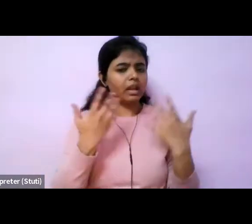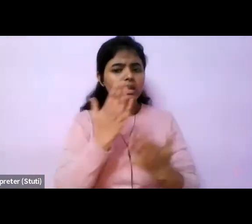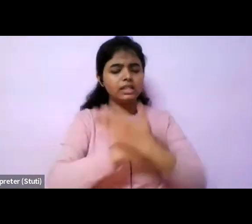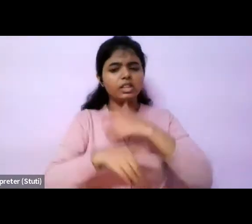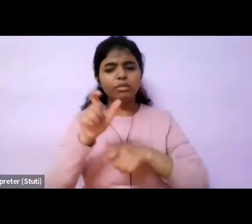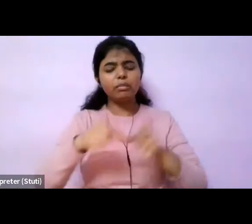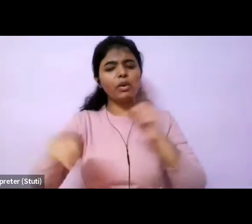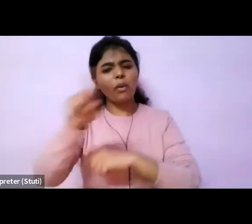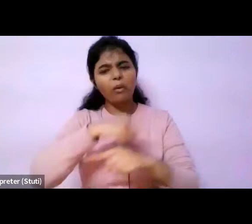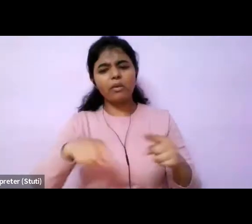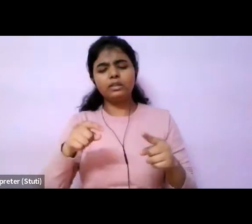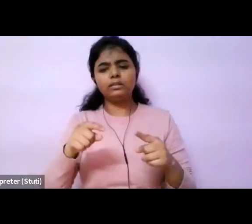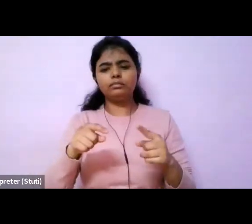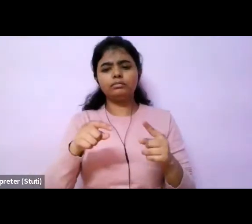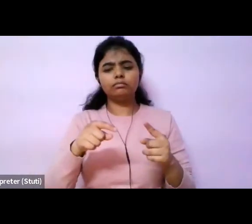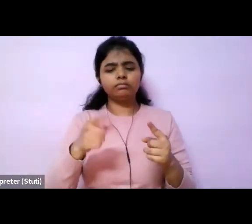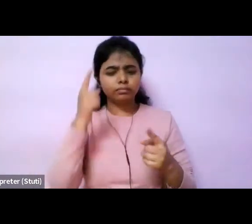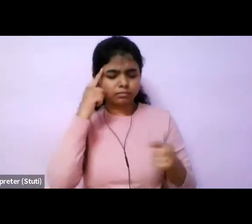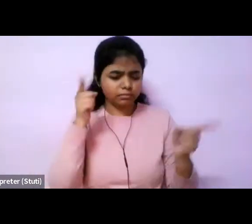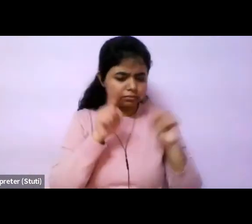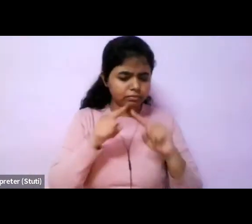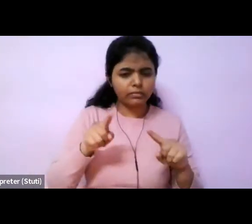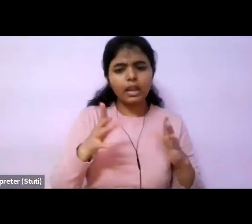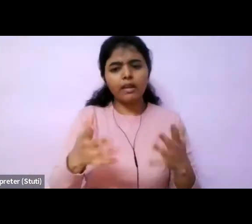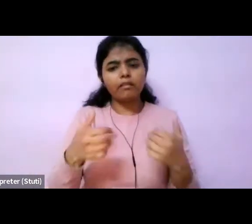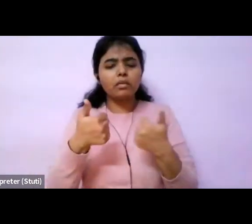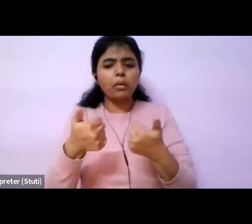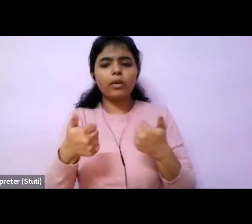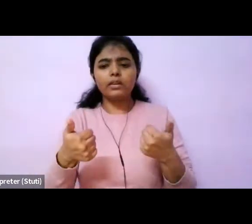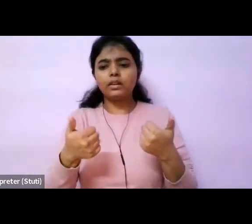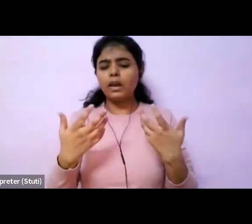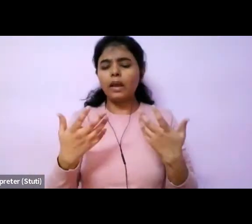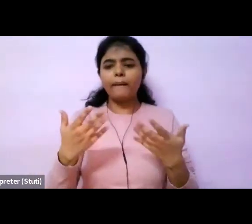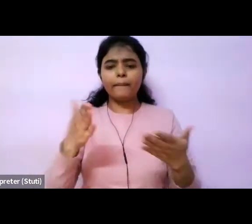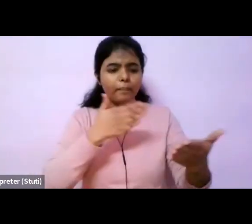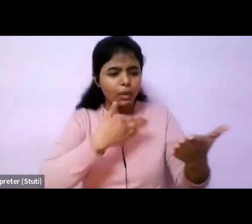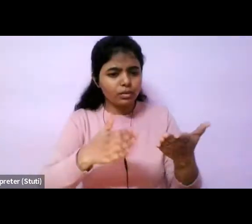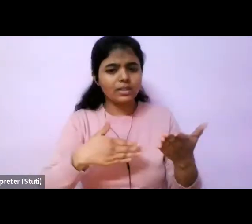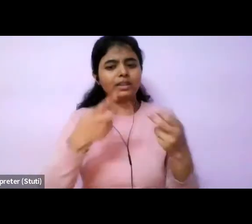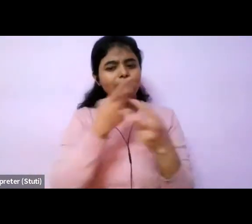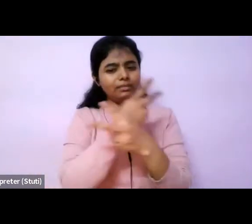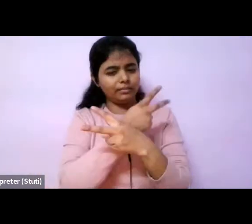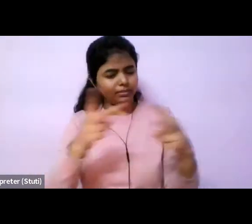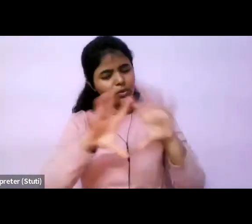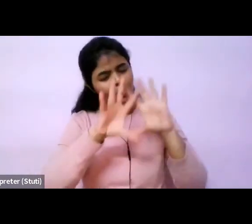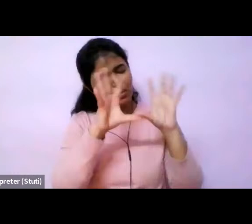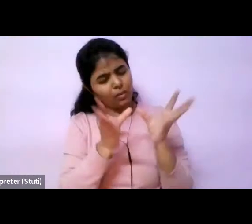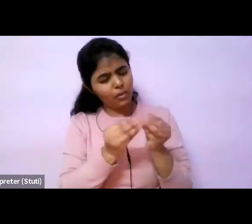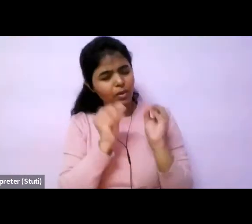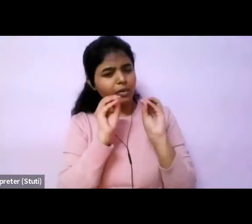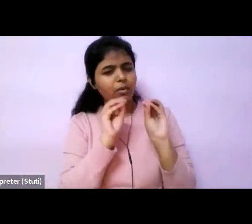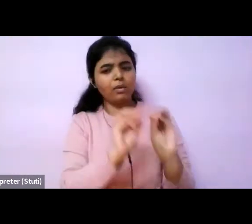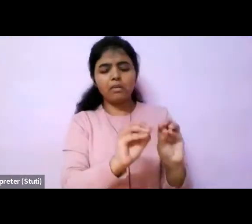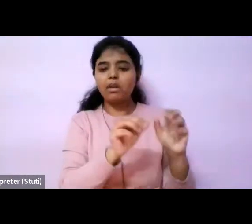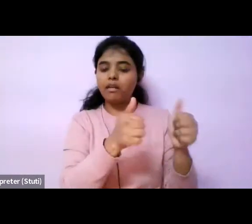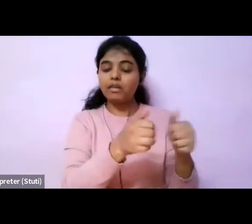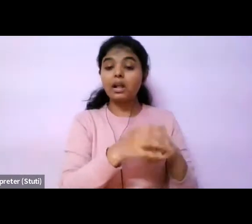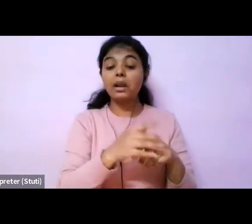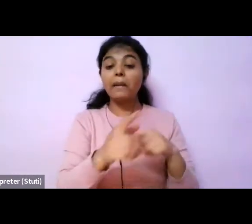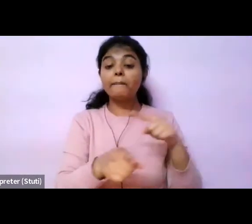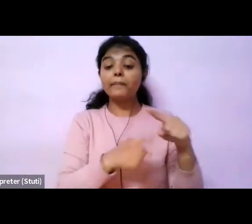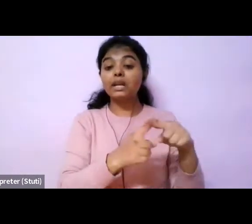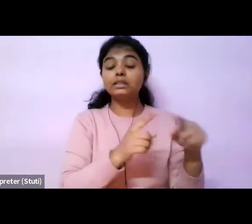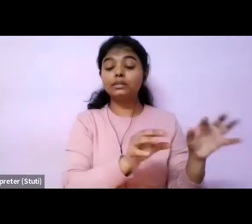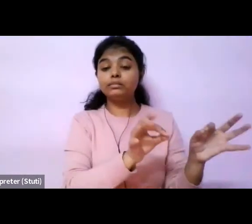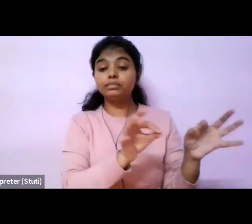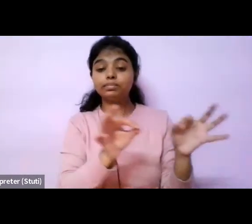music, literature, and performing arts. And second, how we can ensure disability access to